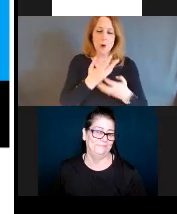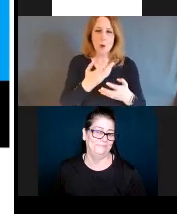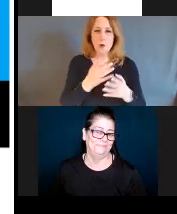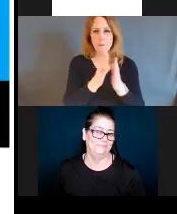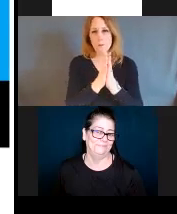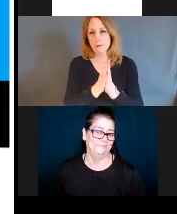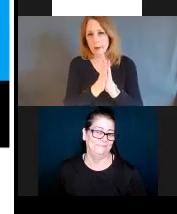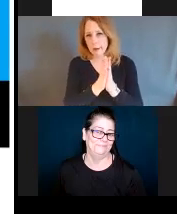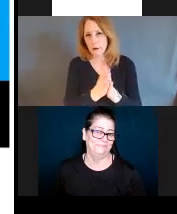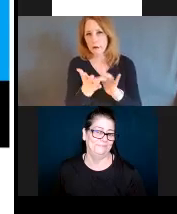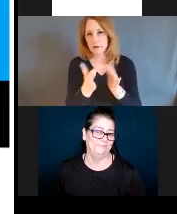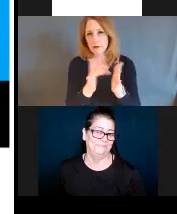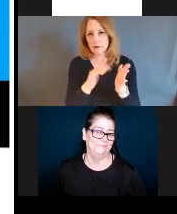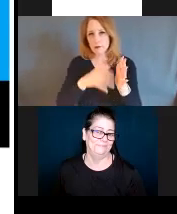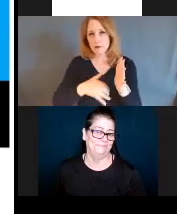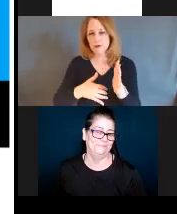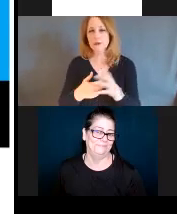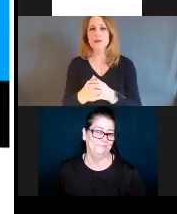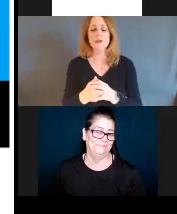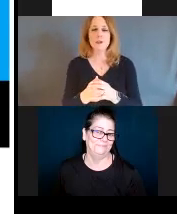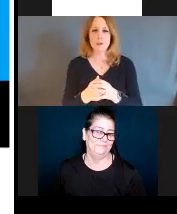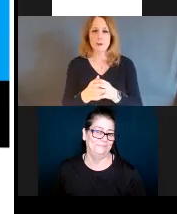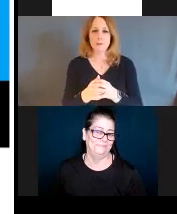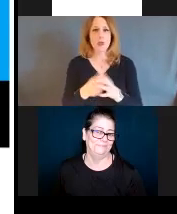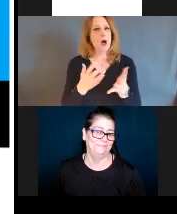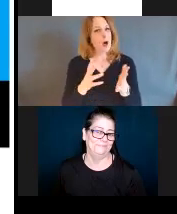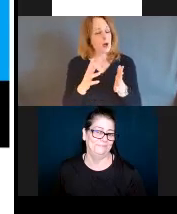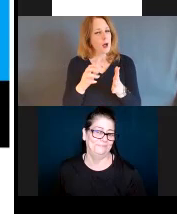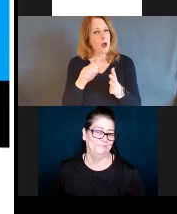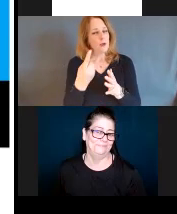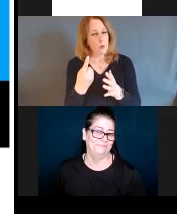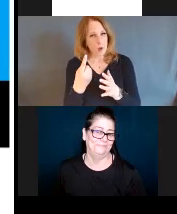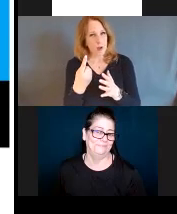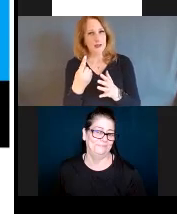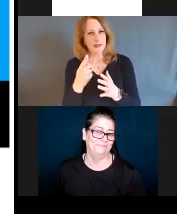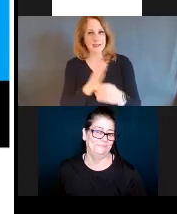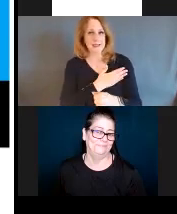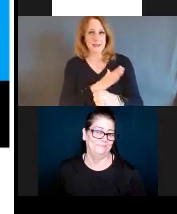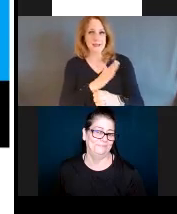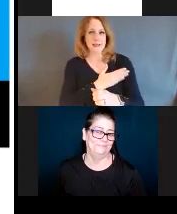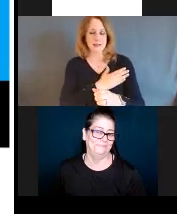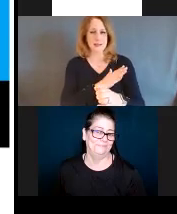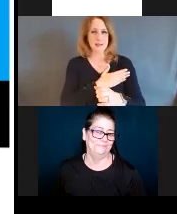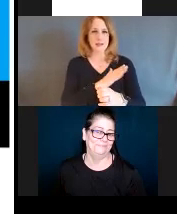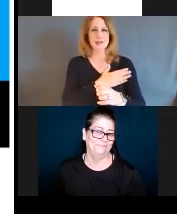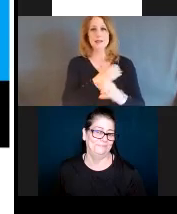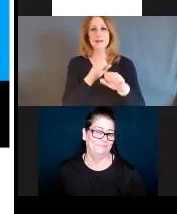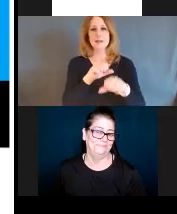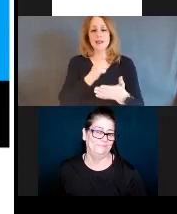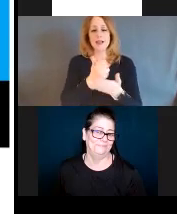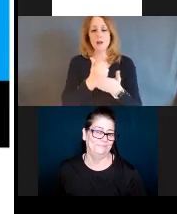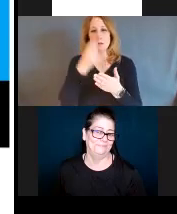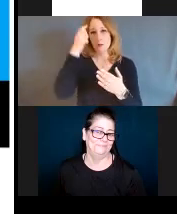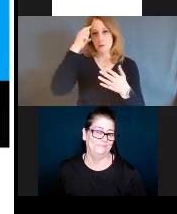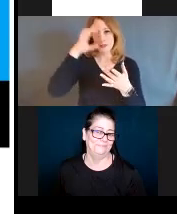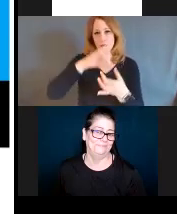things can help with mental grounding. The double one here is singing. So singing can help with mental grounding and breathing.